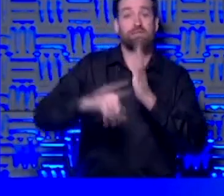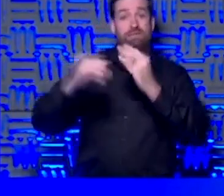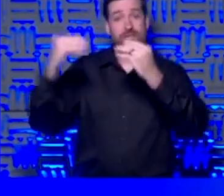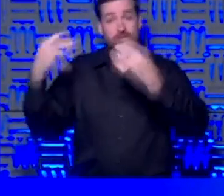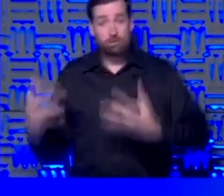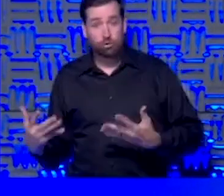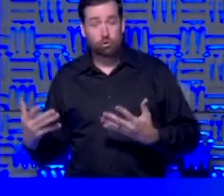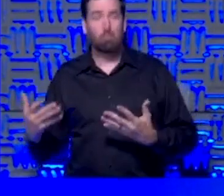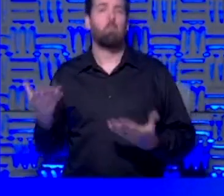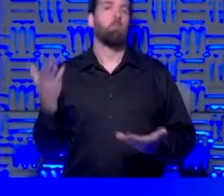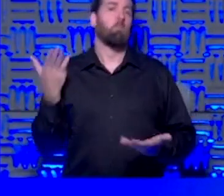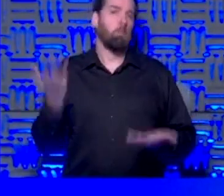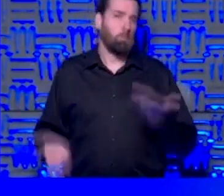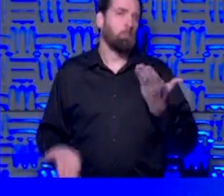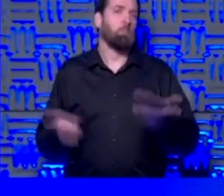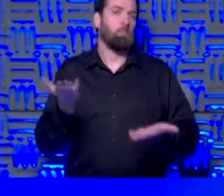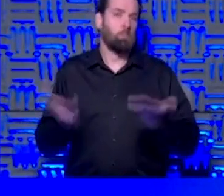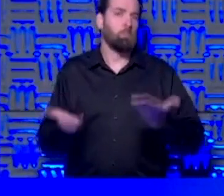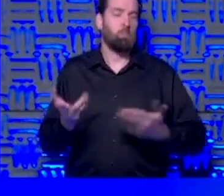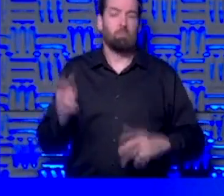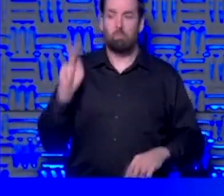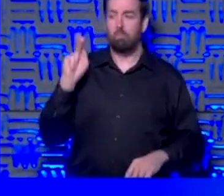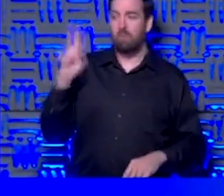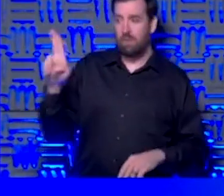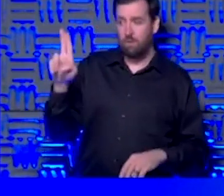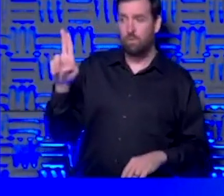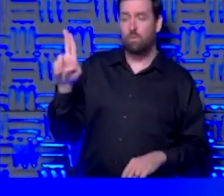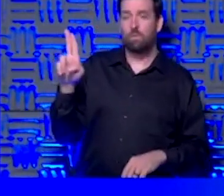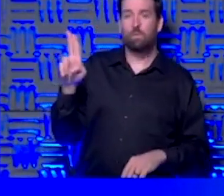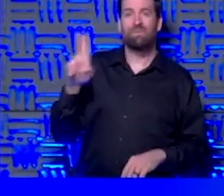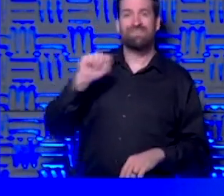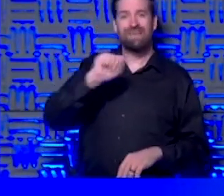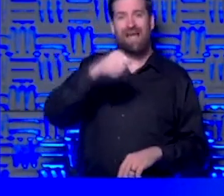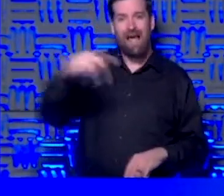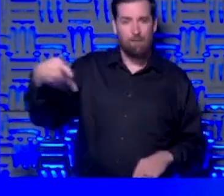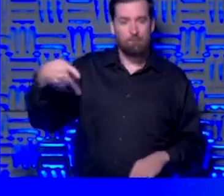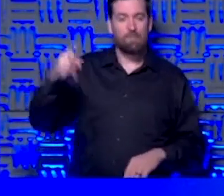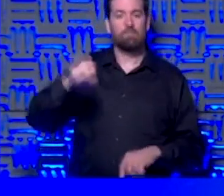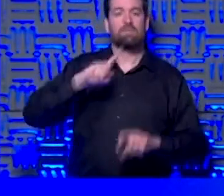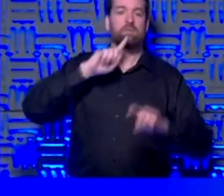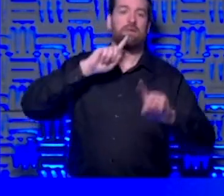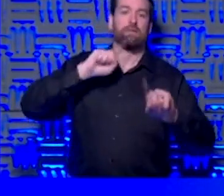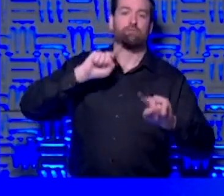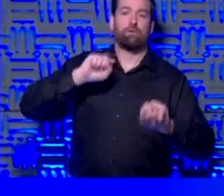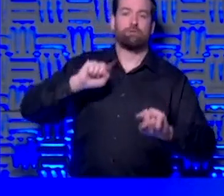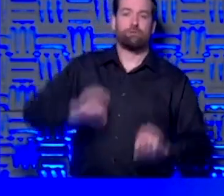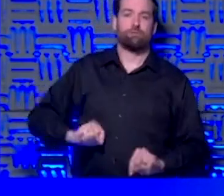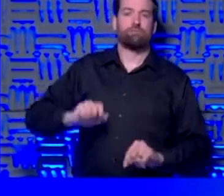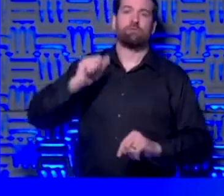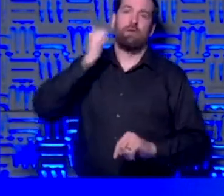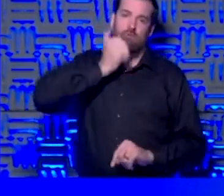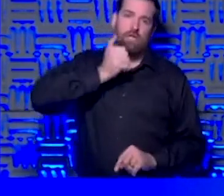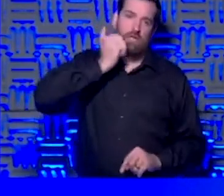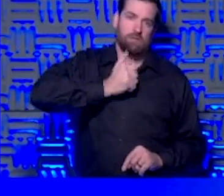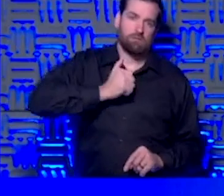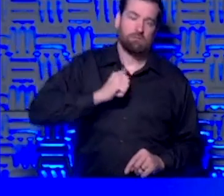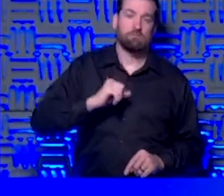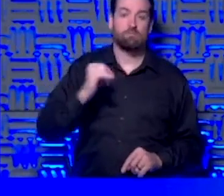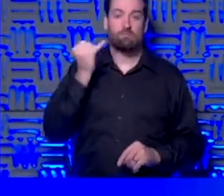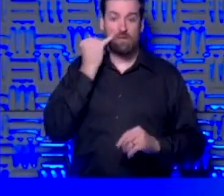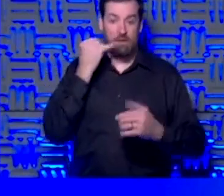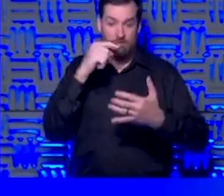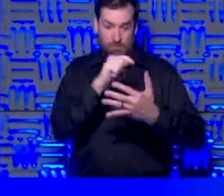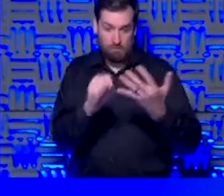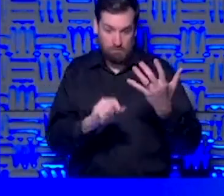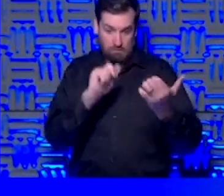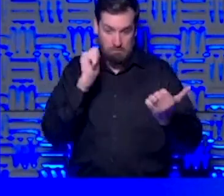teachers? Possibly. We know that for KU, they are looking at doing an app where you have to answer a couple questions every day. And if you screen well